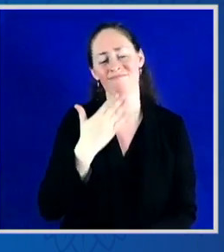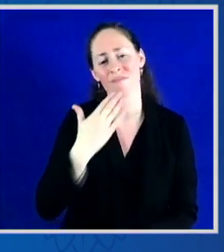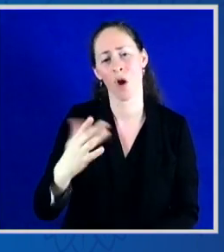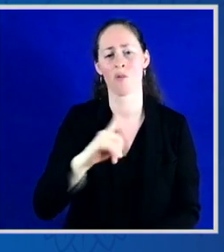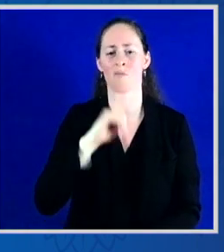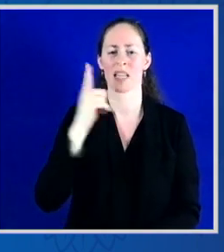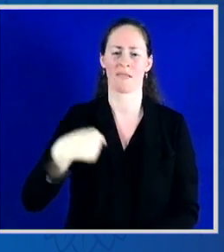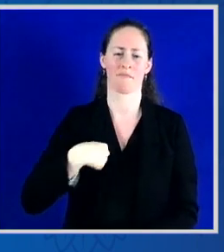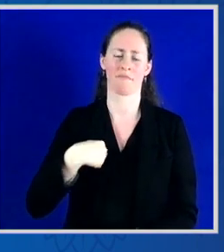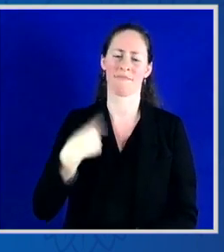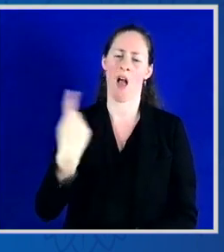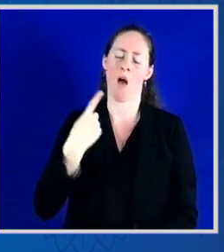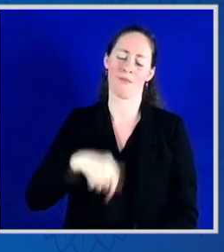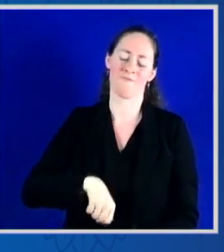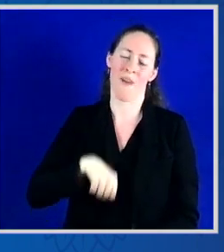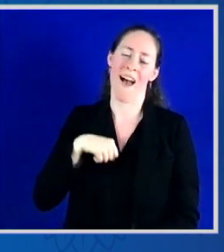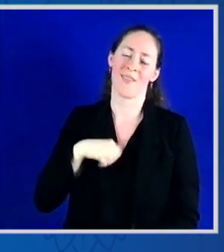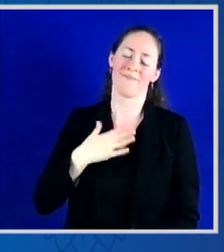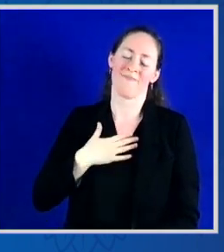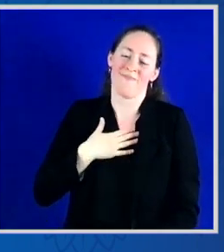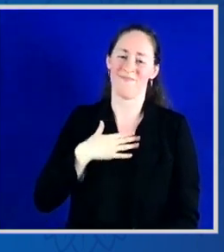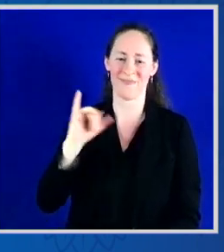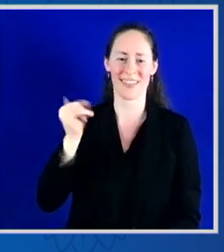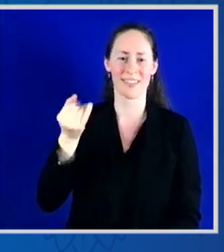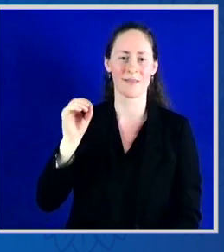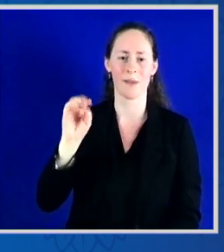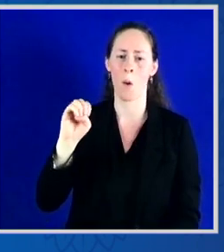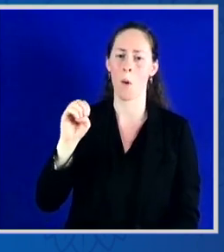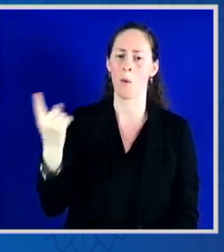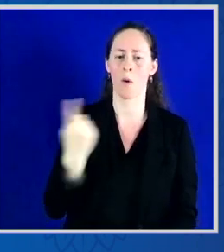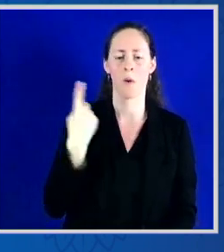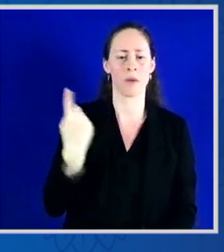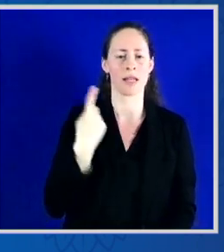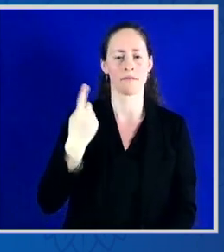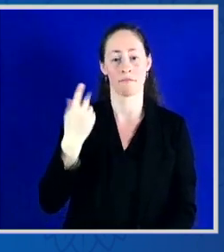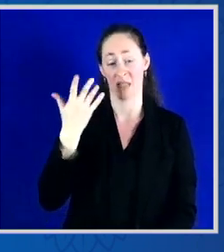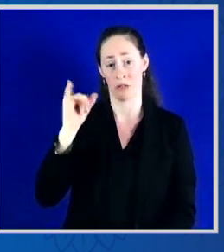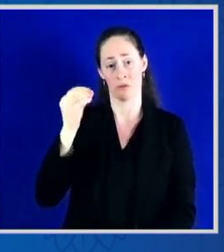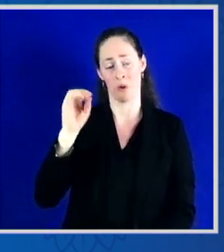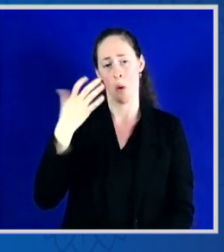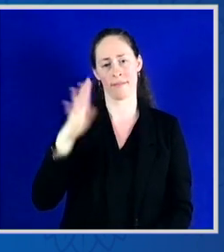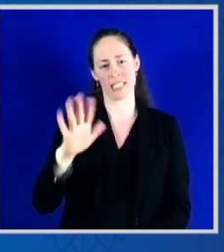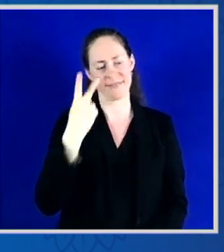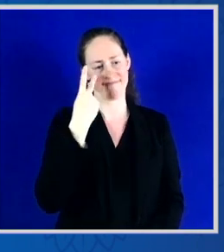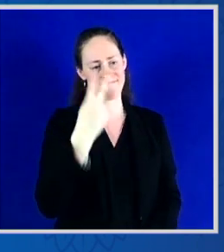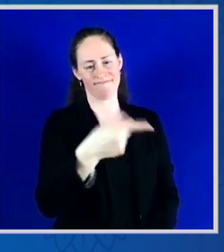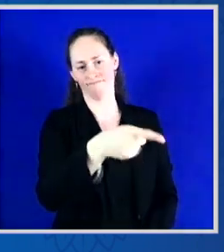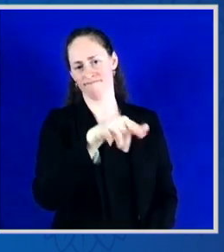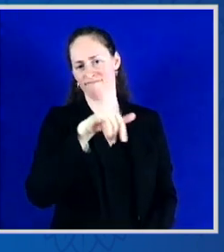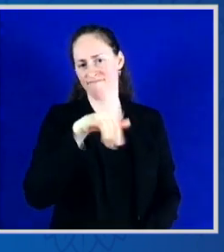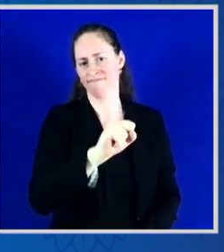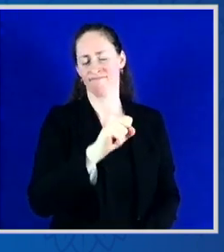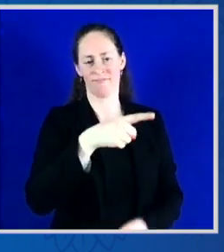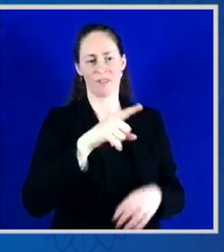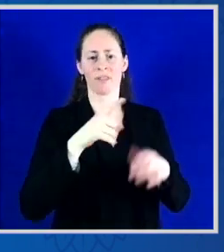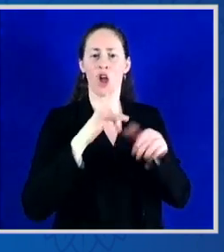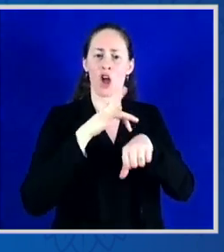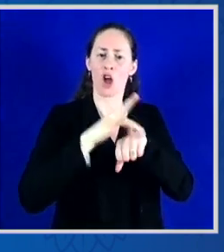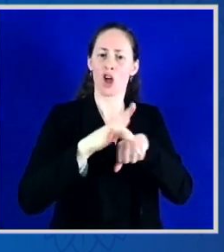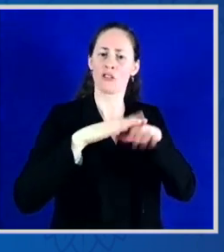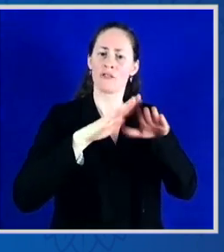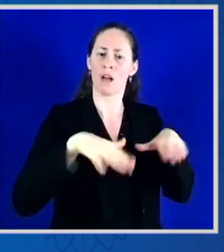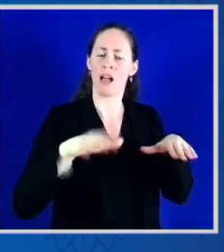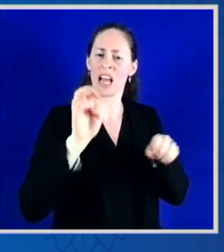because he saw that we needed early childhood education and we needed to support